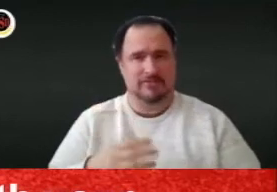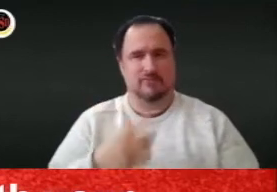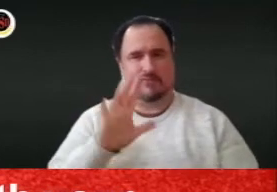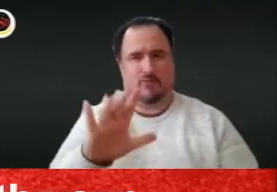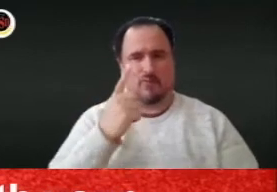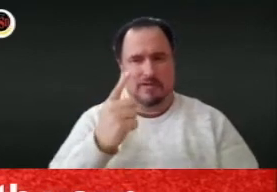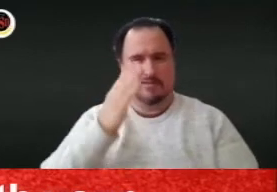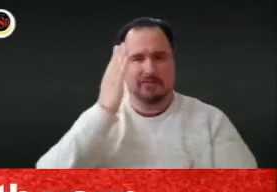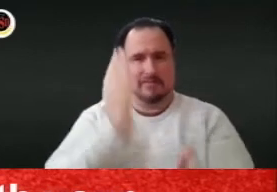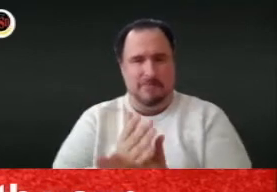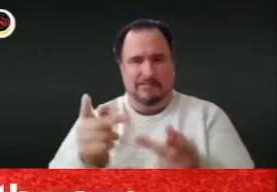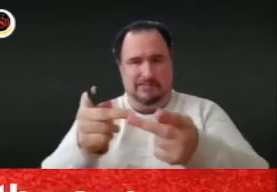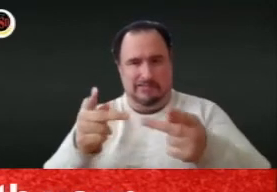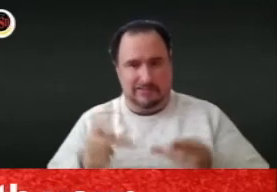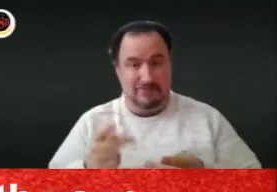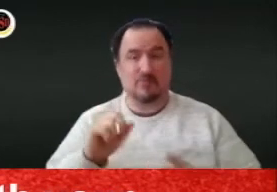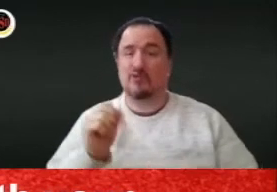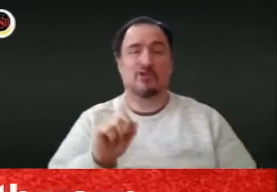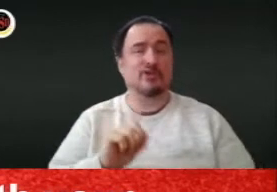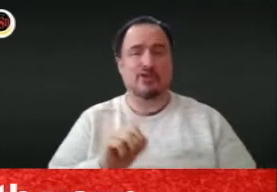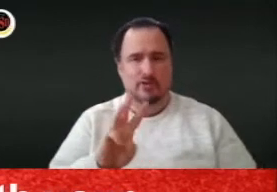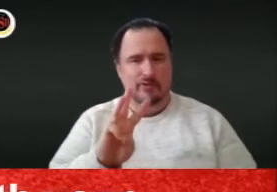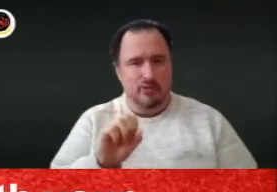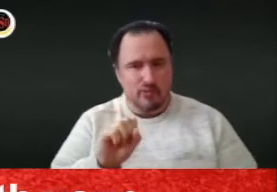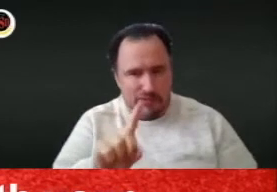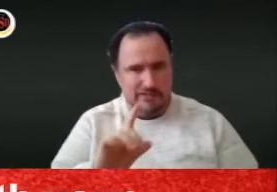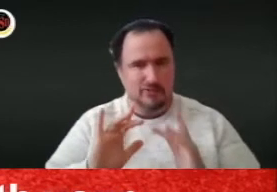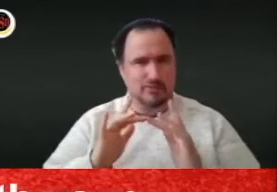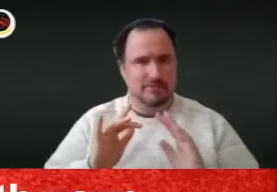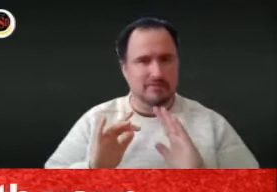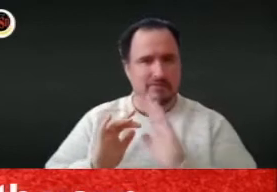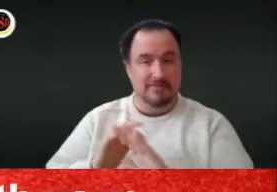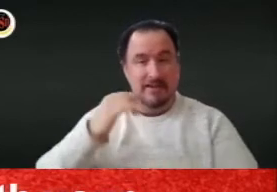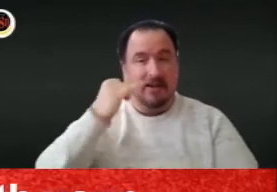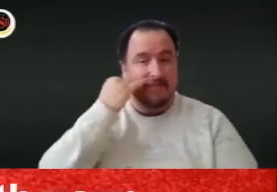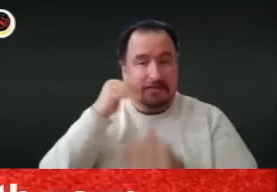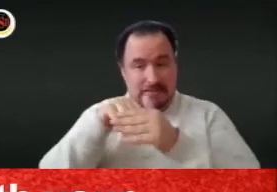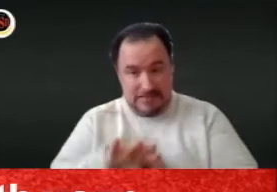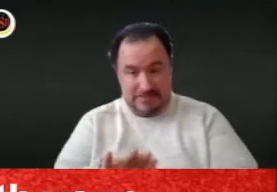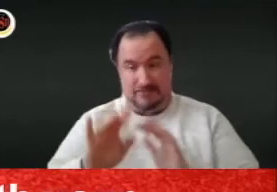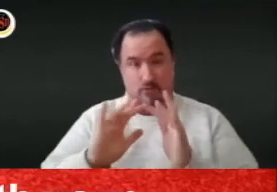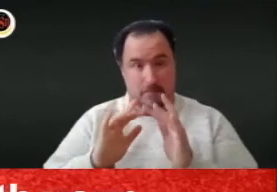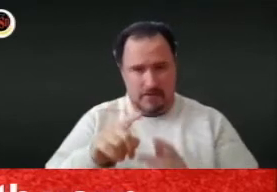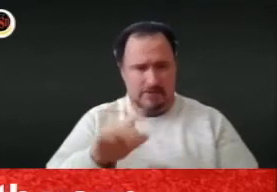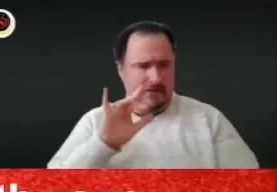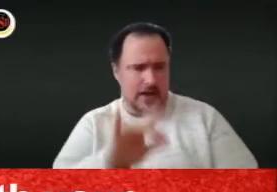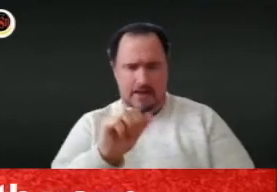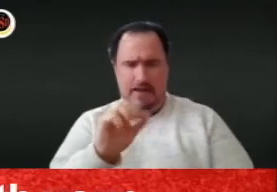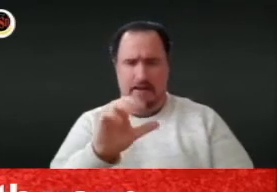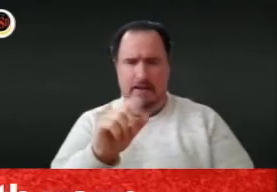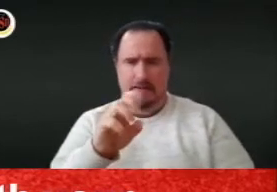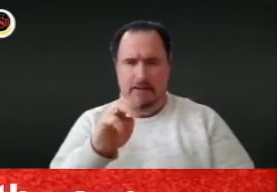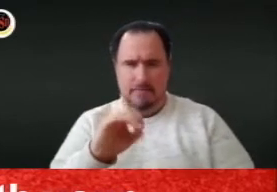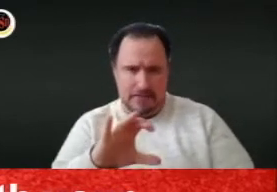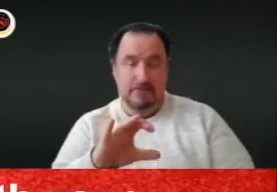friend is your one-stop shop is WSD's website. When you go into that website,